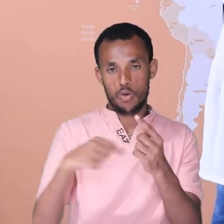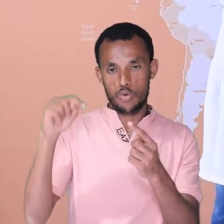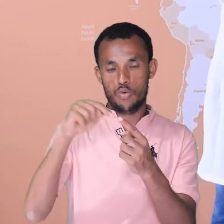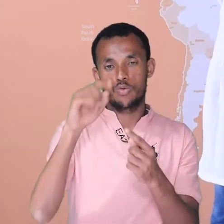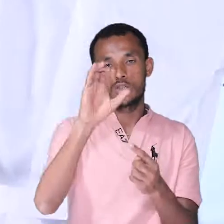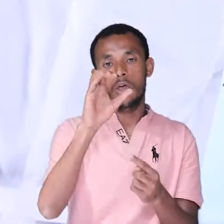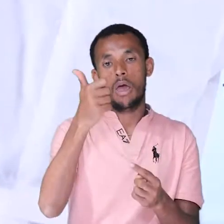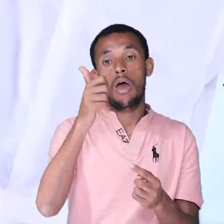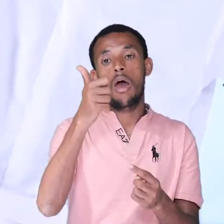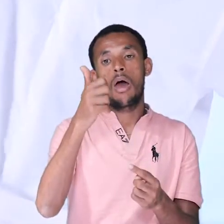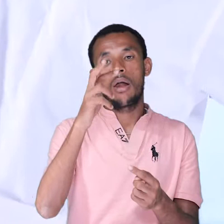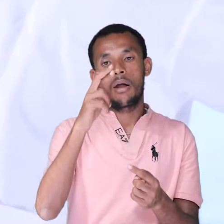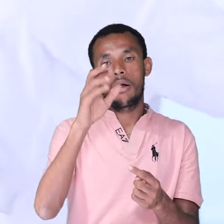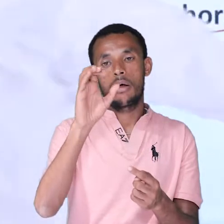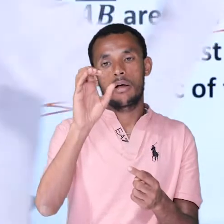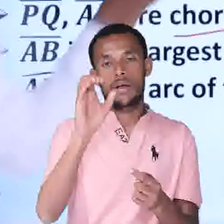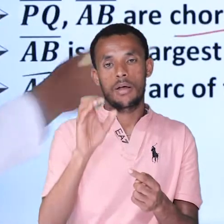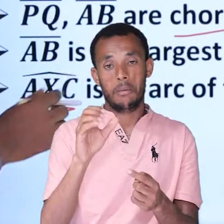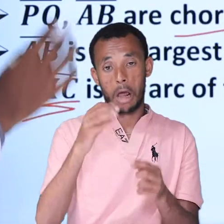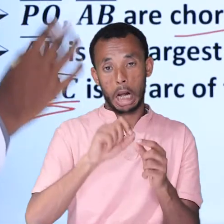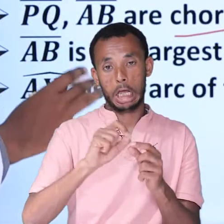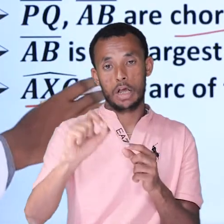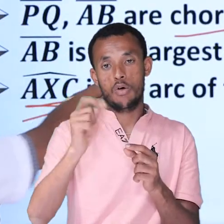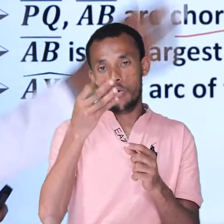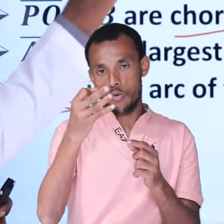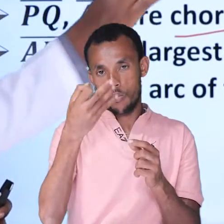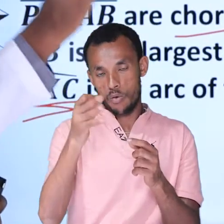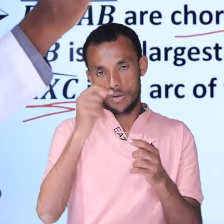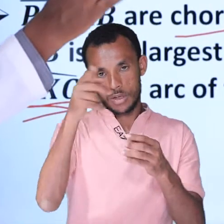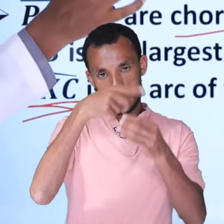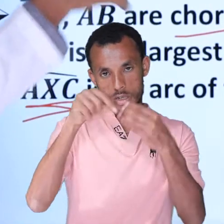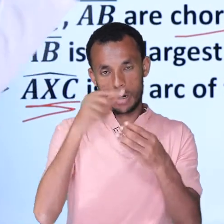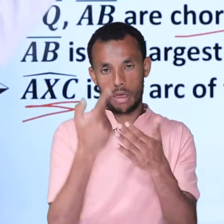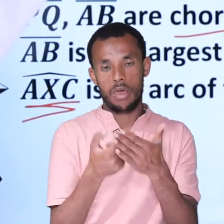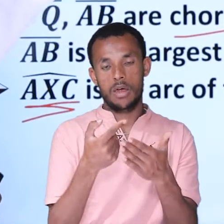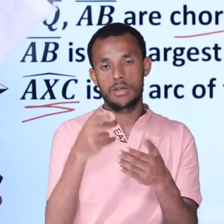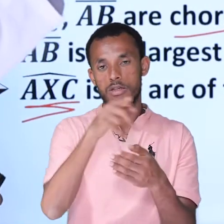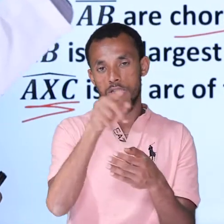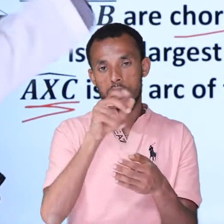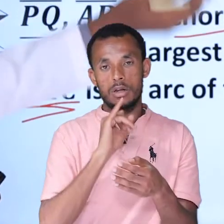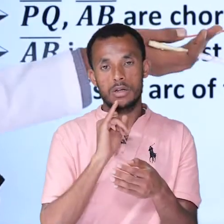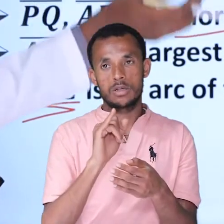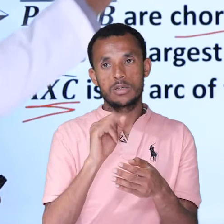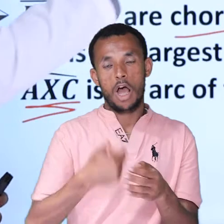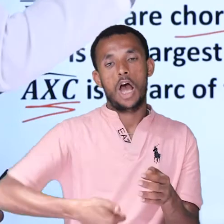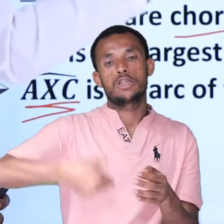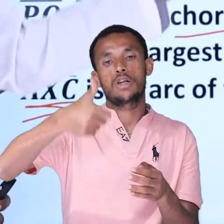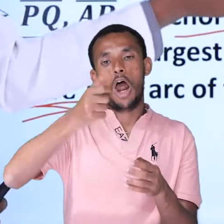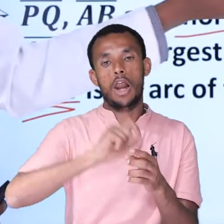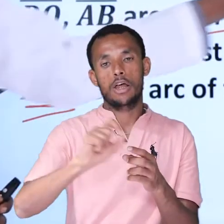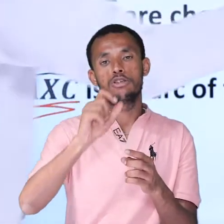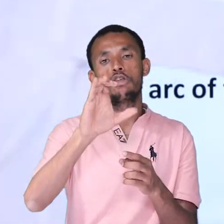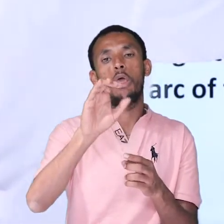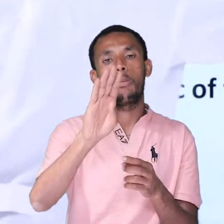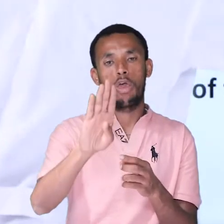C is this segment is known as arc of a circle. Here, there is other arc